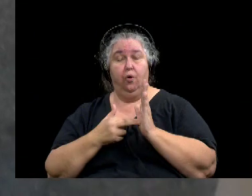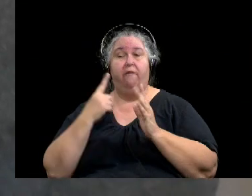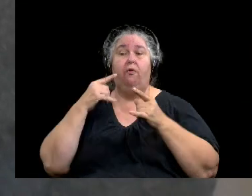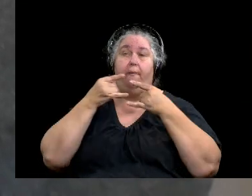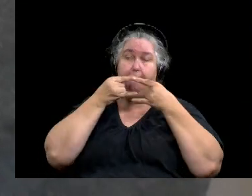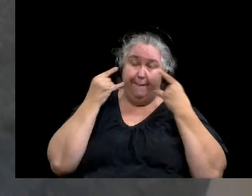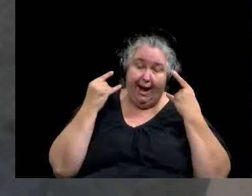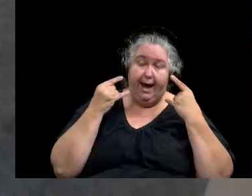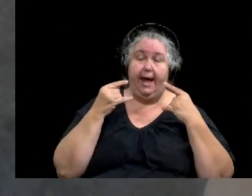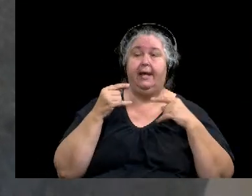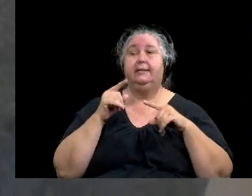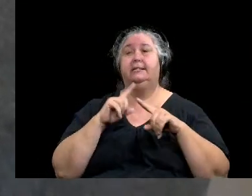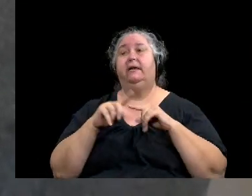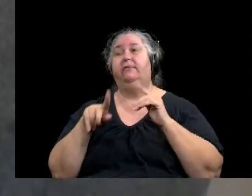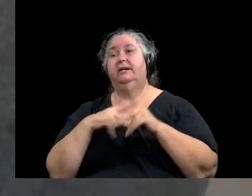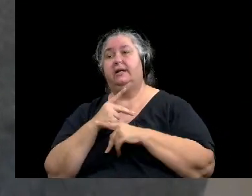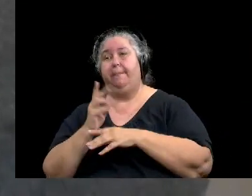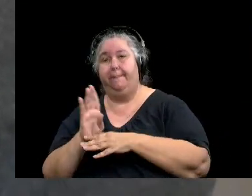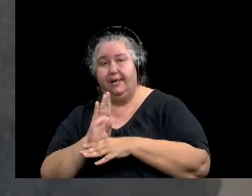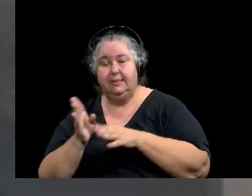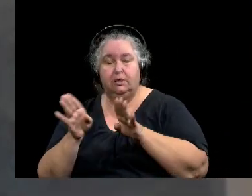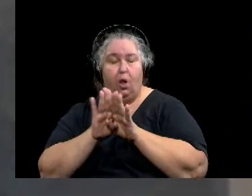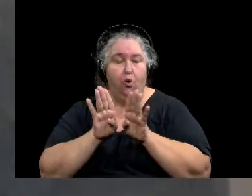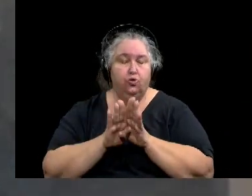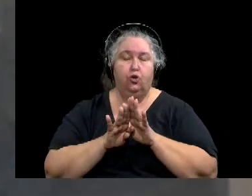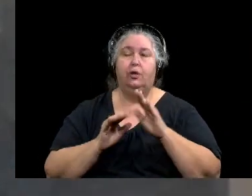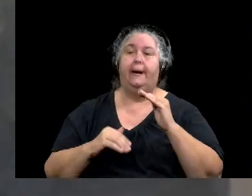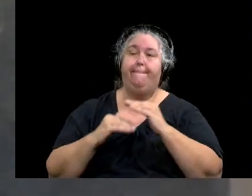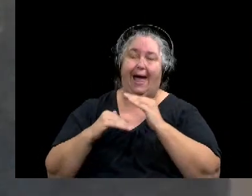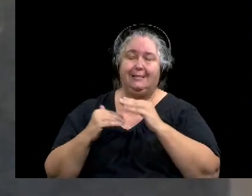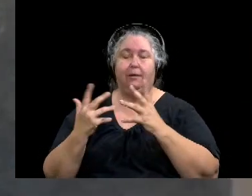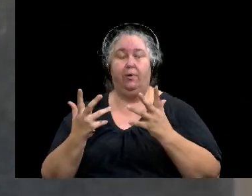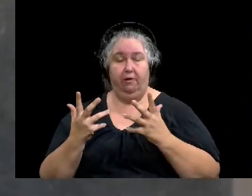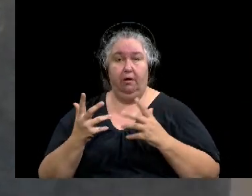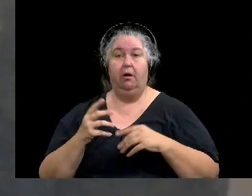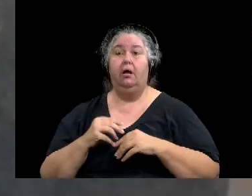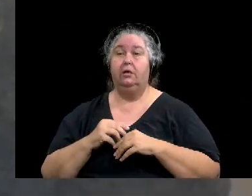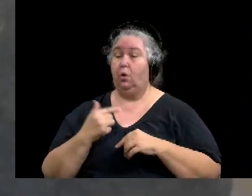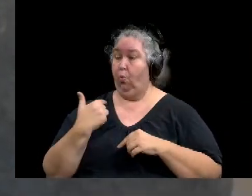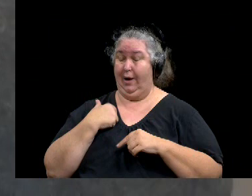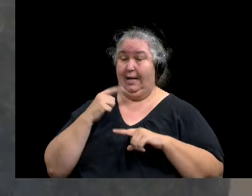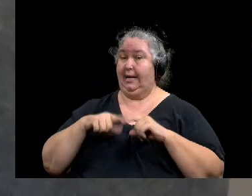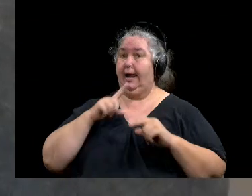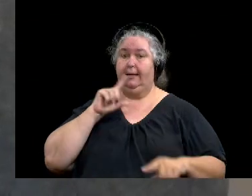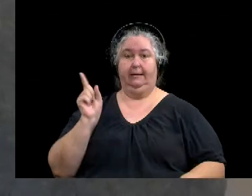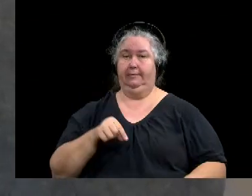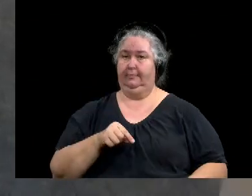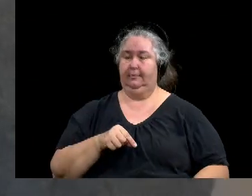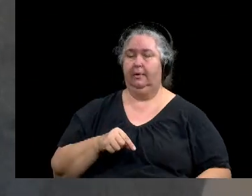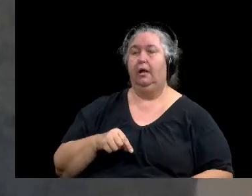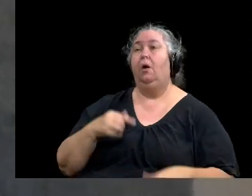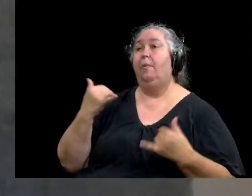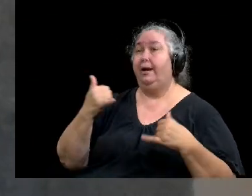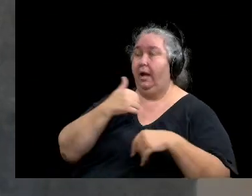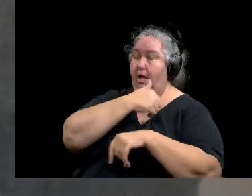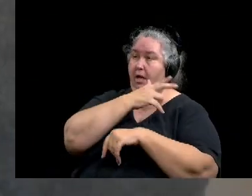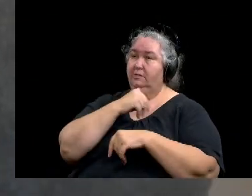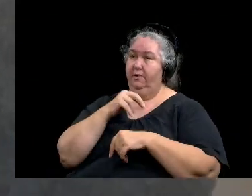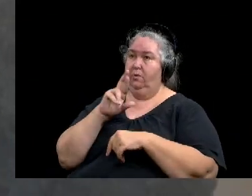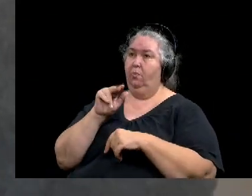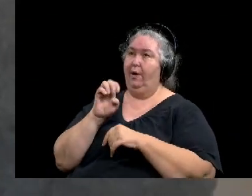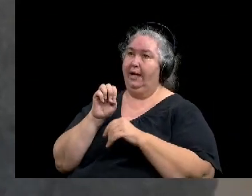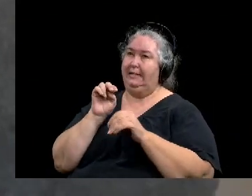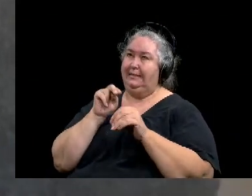wearing to different types of business closures. Right now, the hospitalization rates continue to climb, as